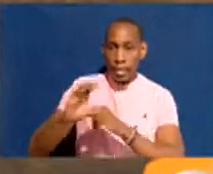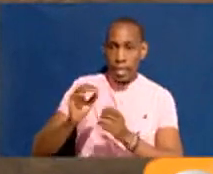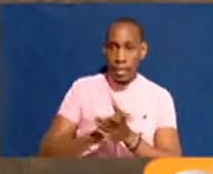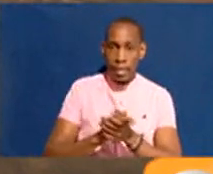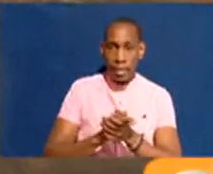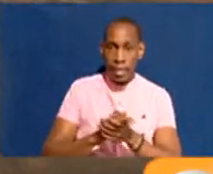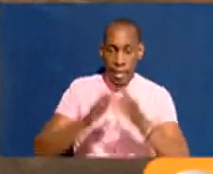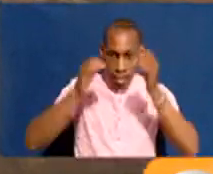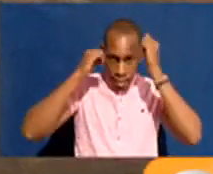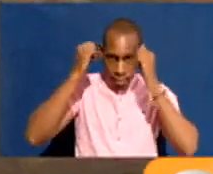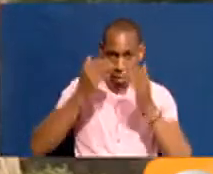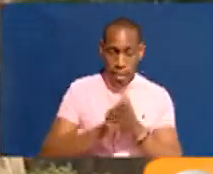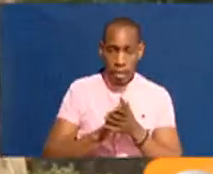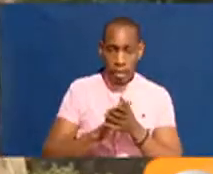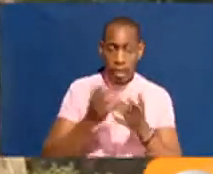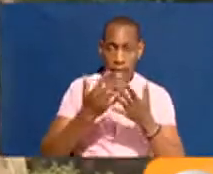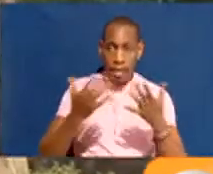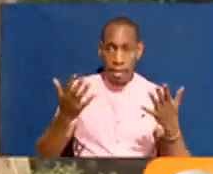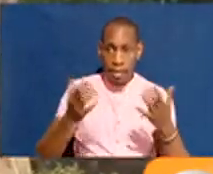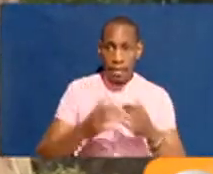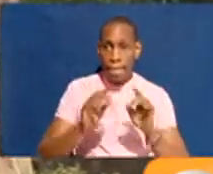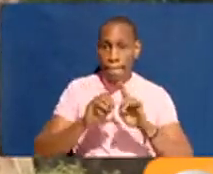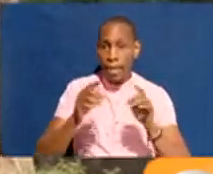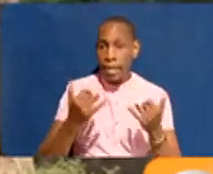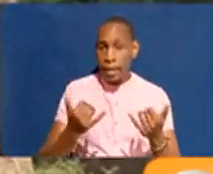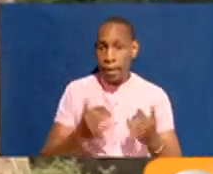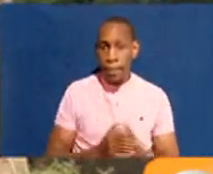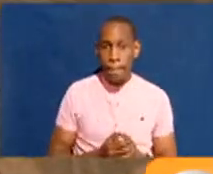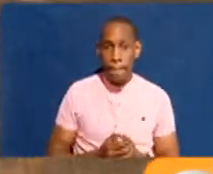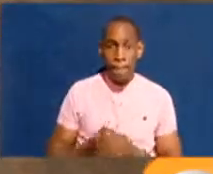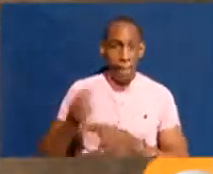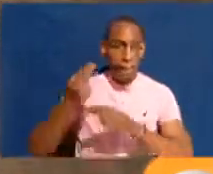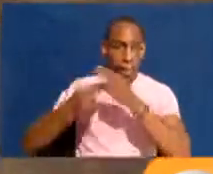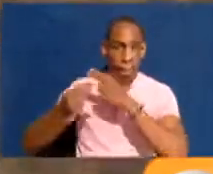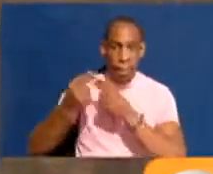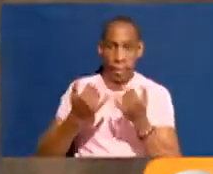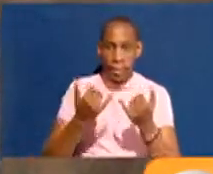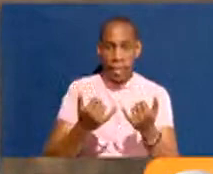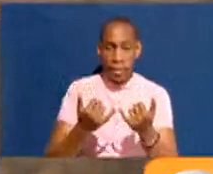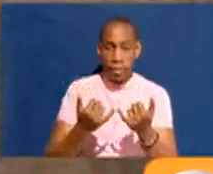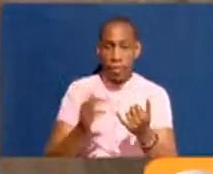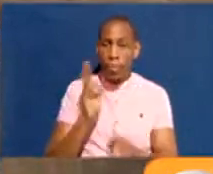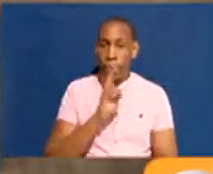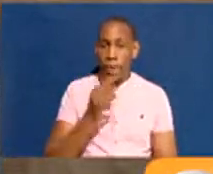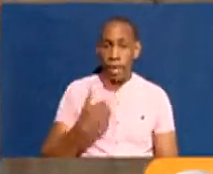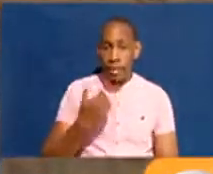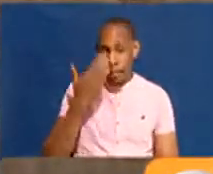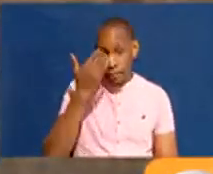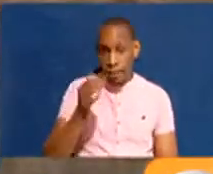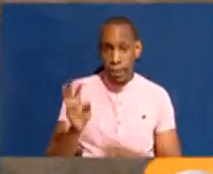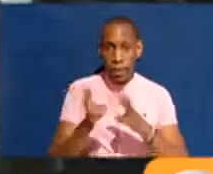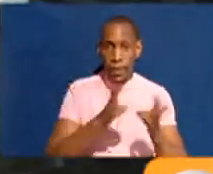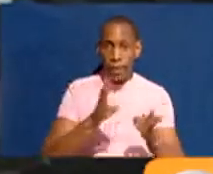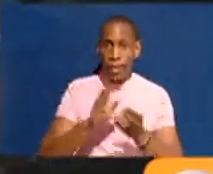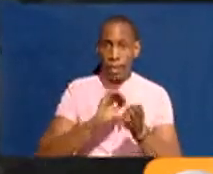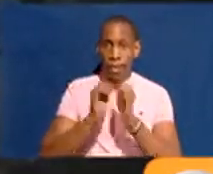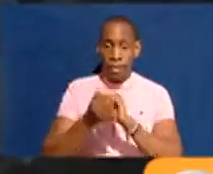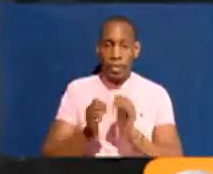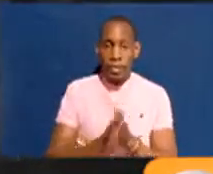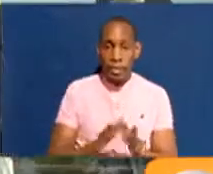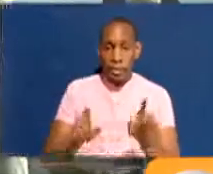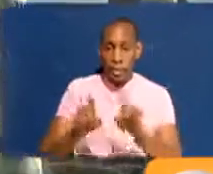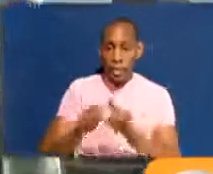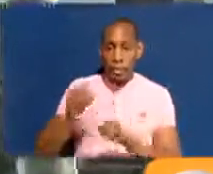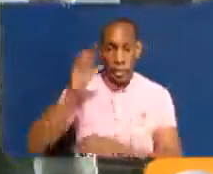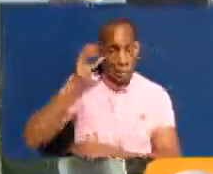Portuguese military fortifications. But this heritage is at stake due to climate change. It is